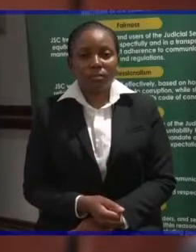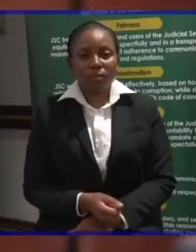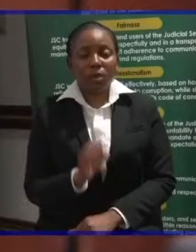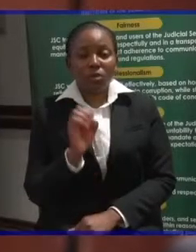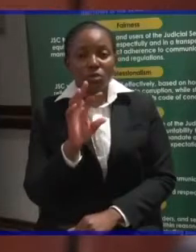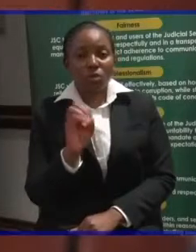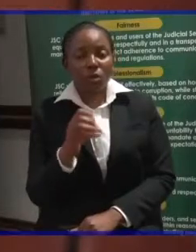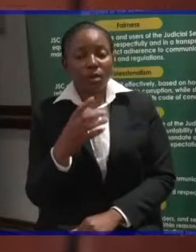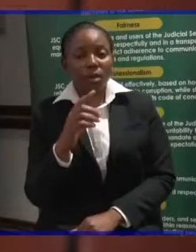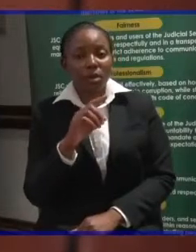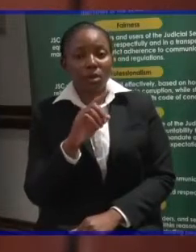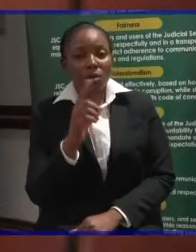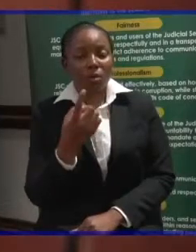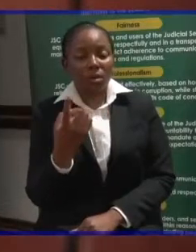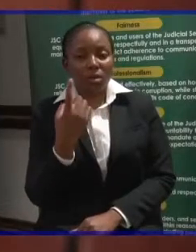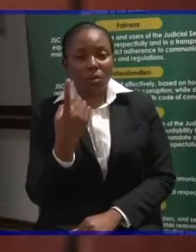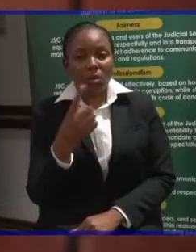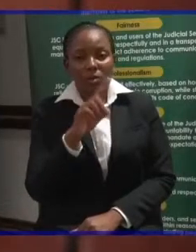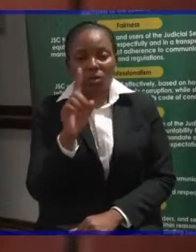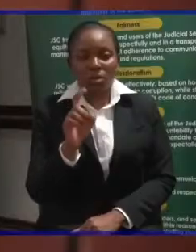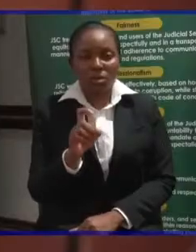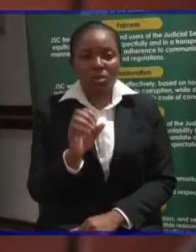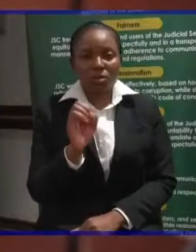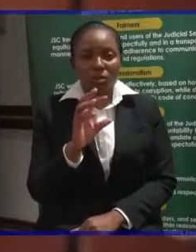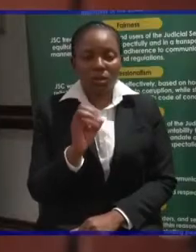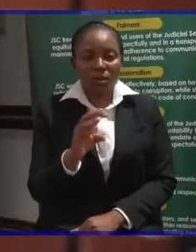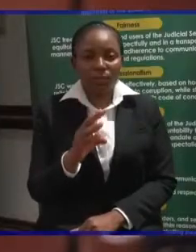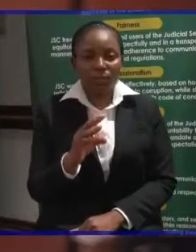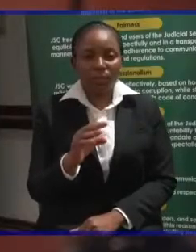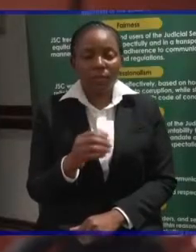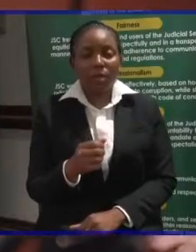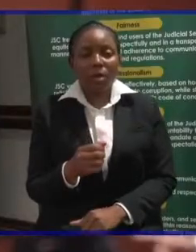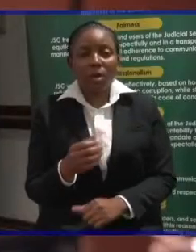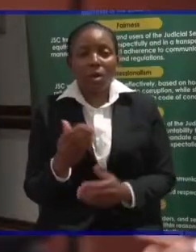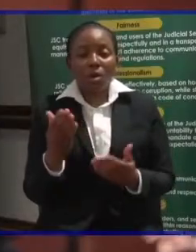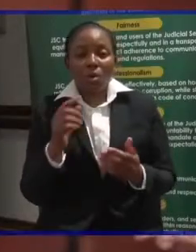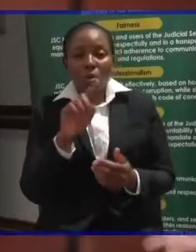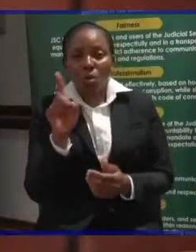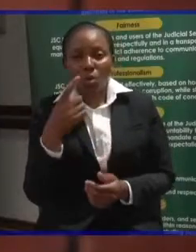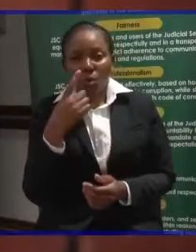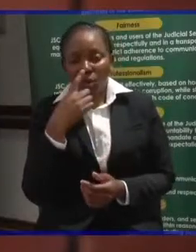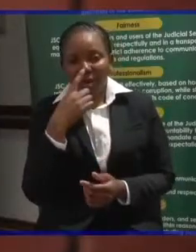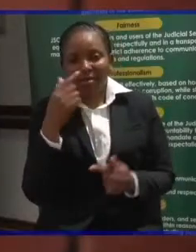Sorry, it's only one question I had written to quite, sorry. When